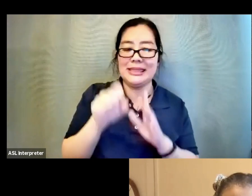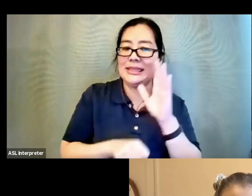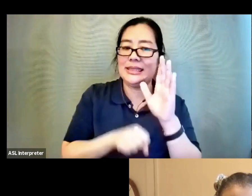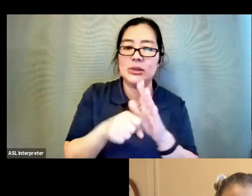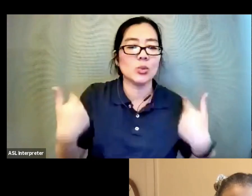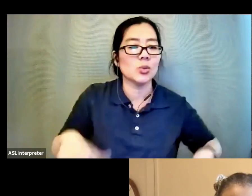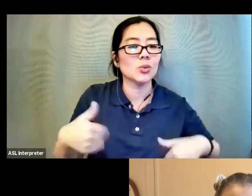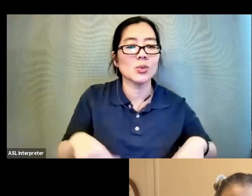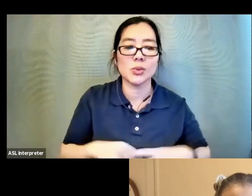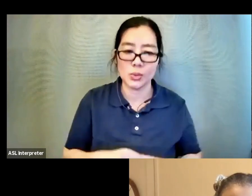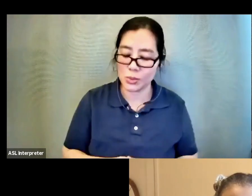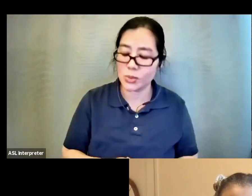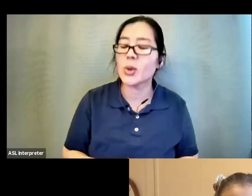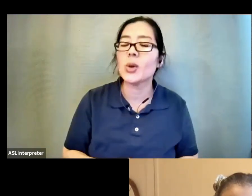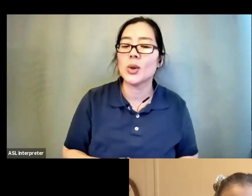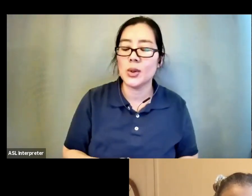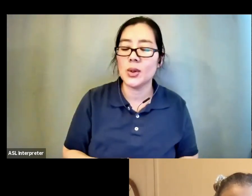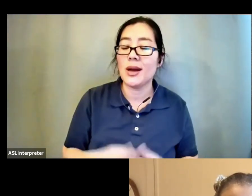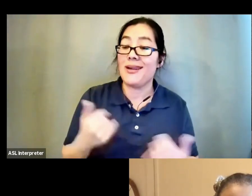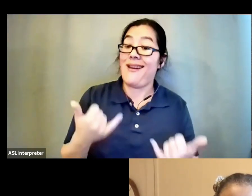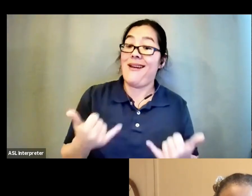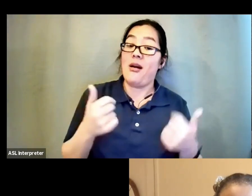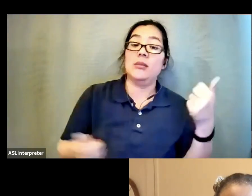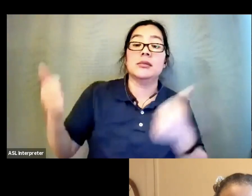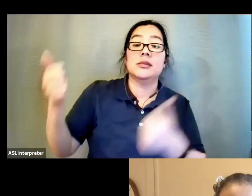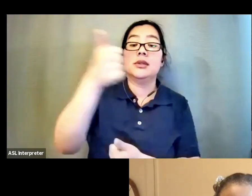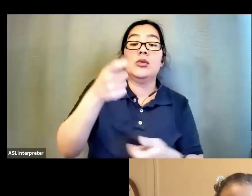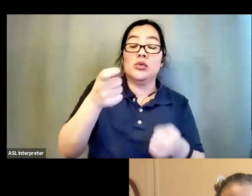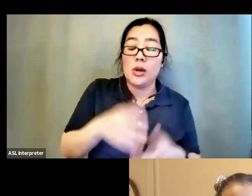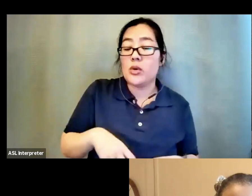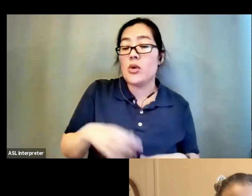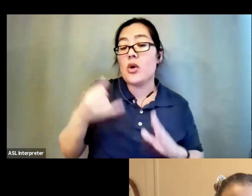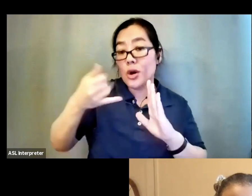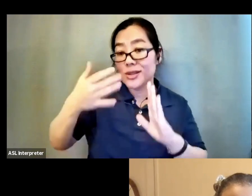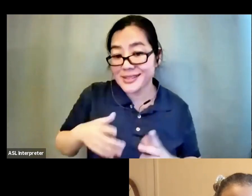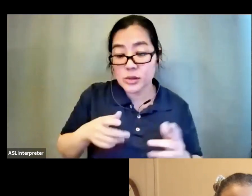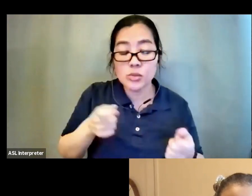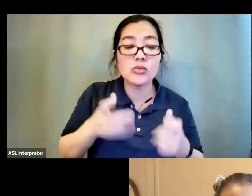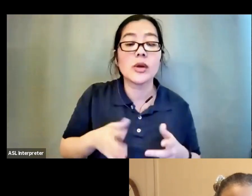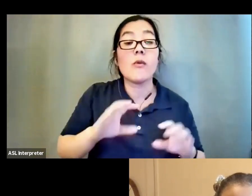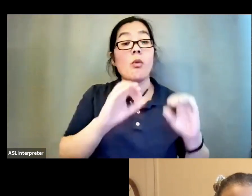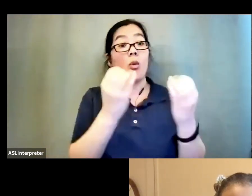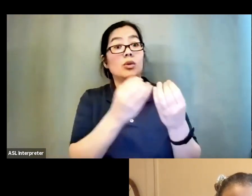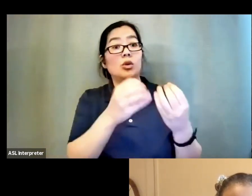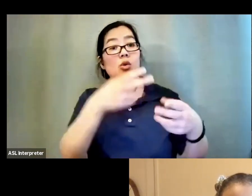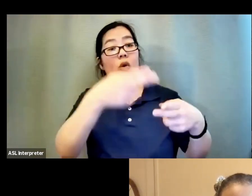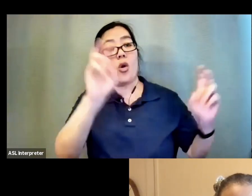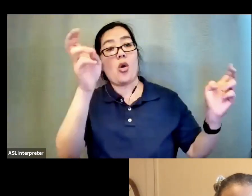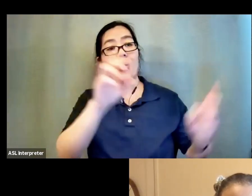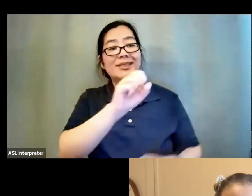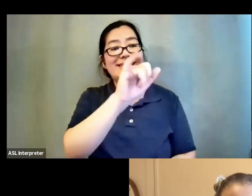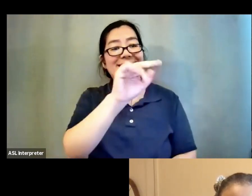I am the executive director and artistic director of an organization called Invalid. We're